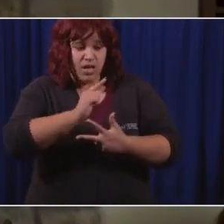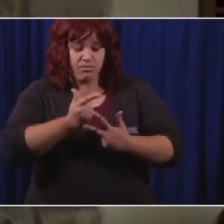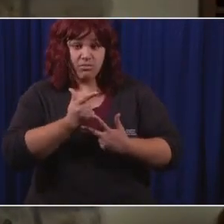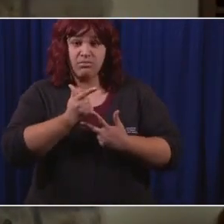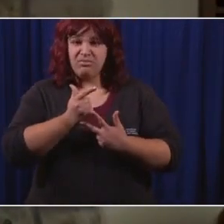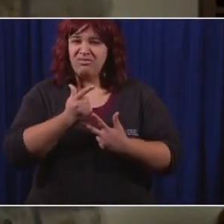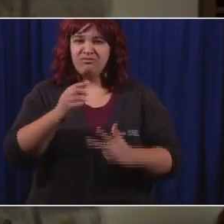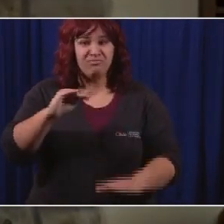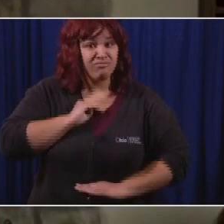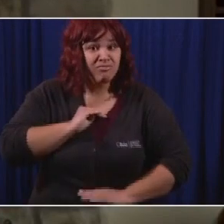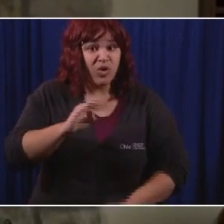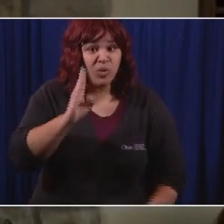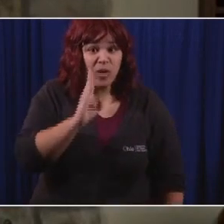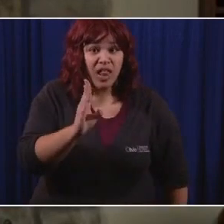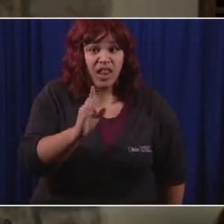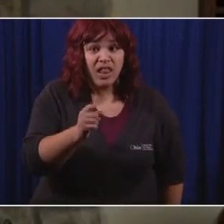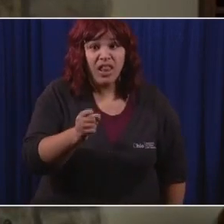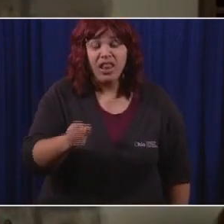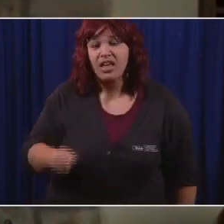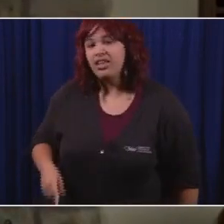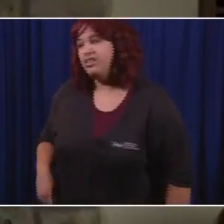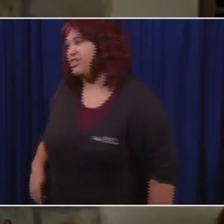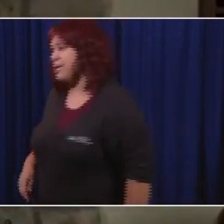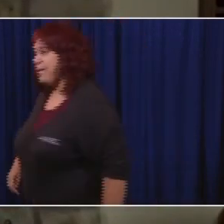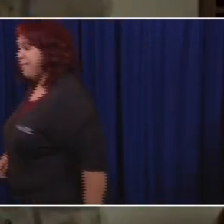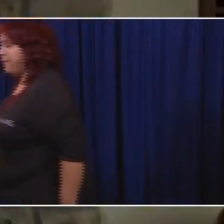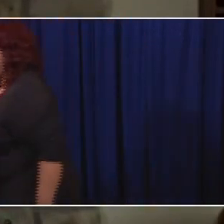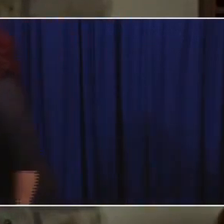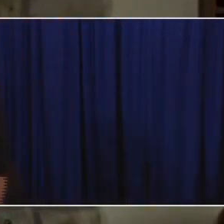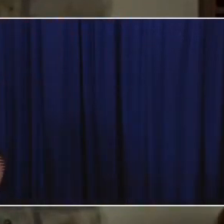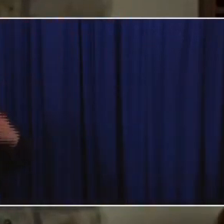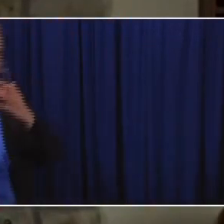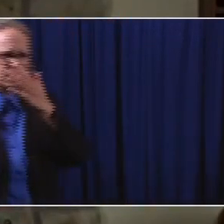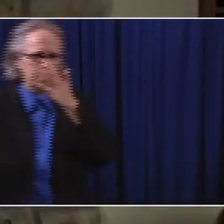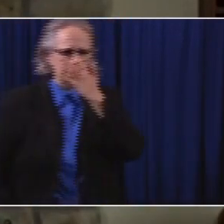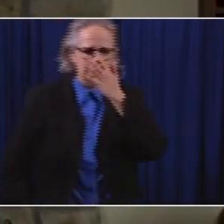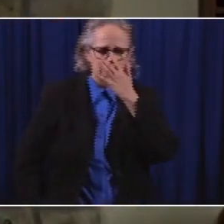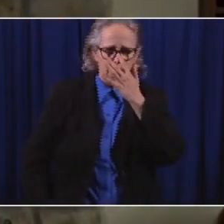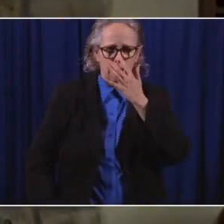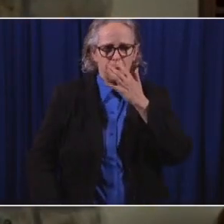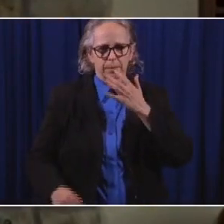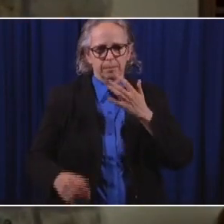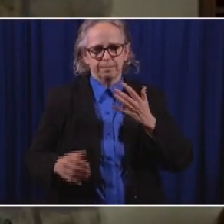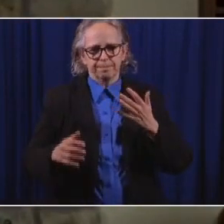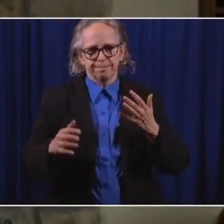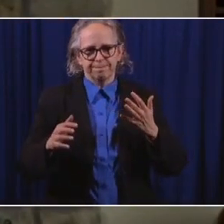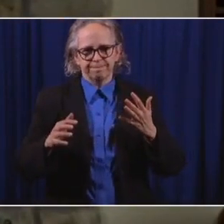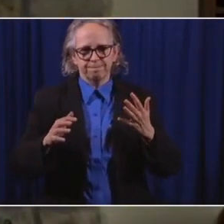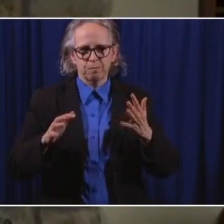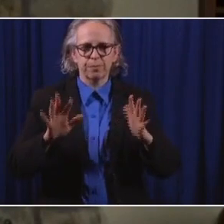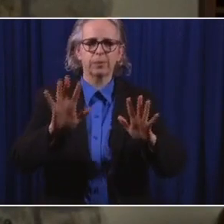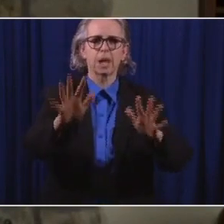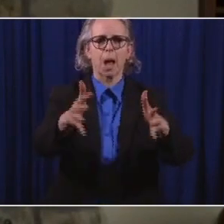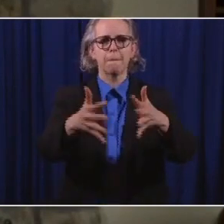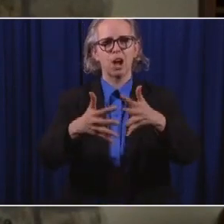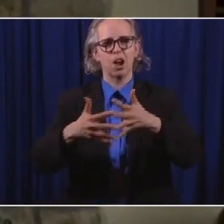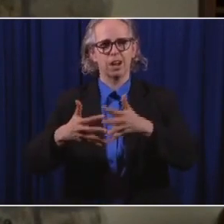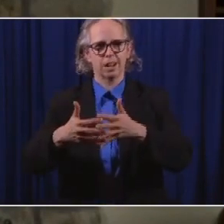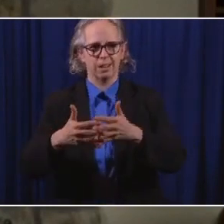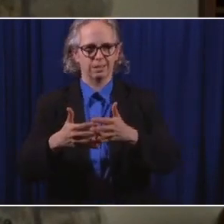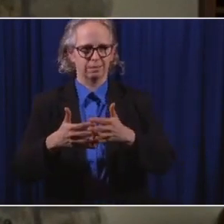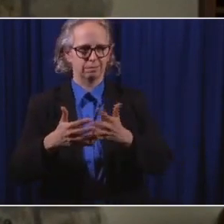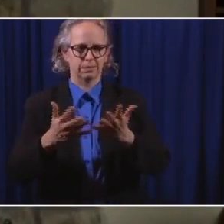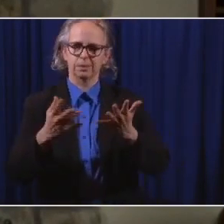Well, we have a long history in this country of having fair and free